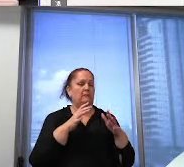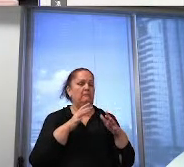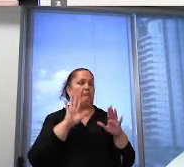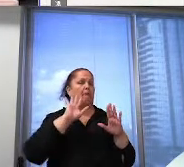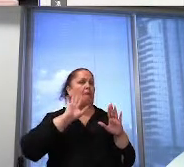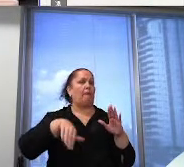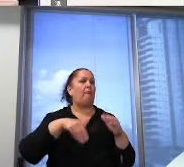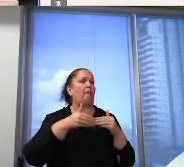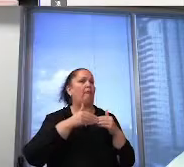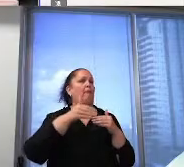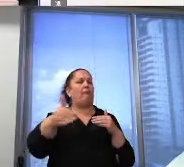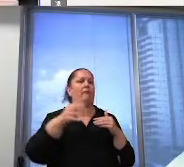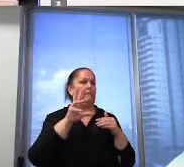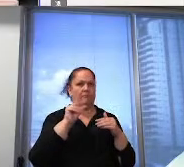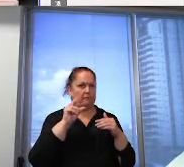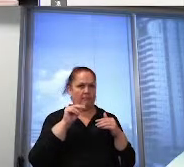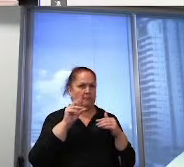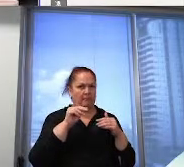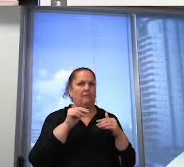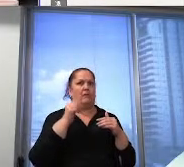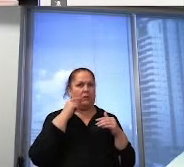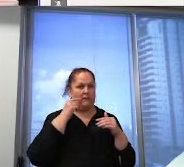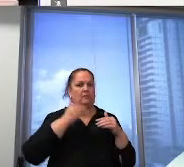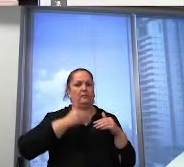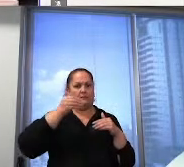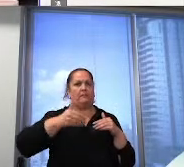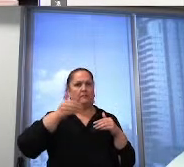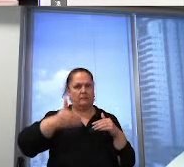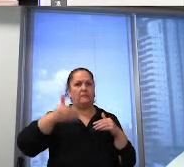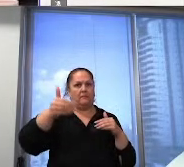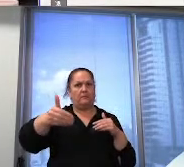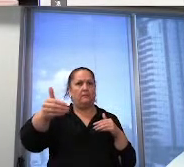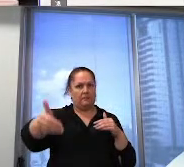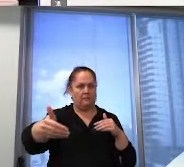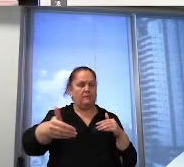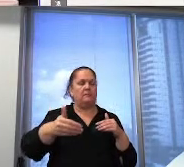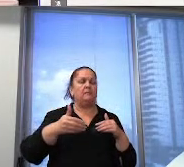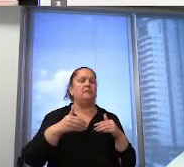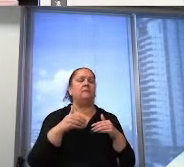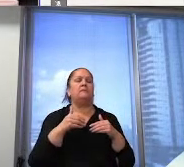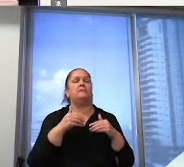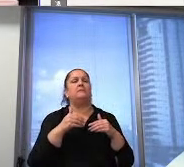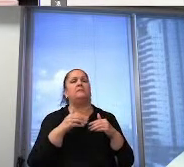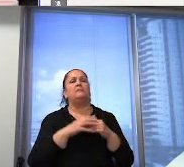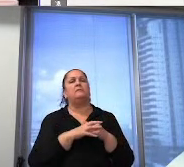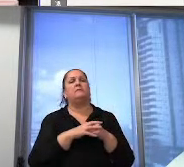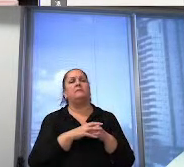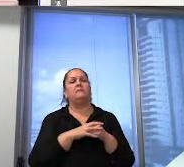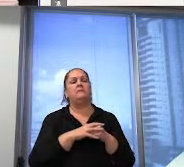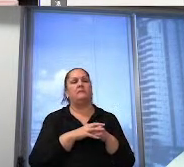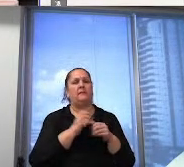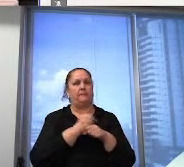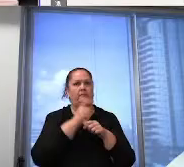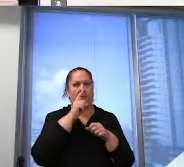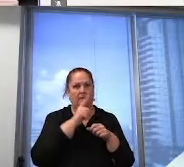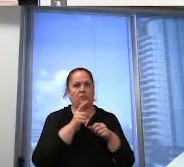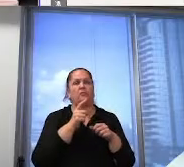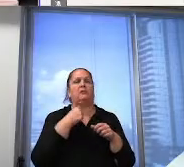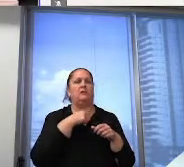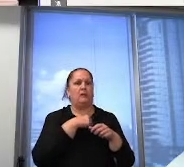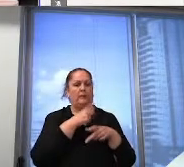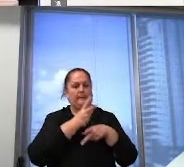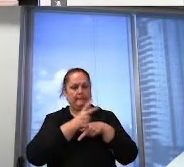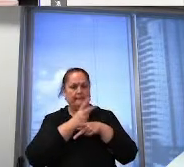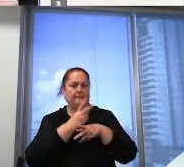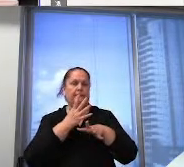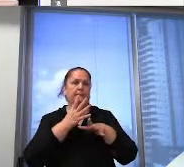don't look at it again for more years. We have to do a whole bunch of intermediary steps along the way to ensure